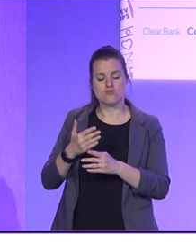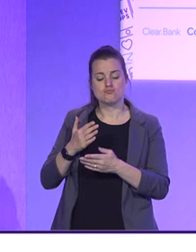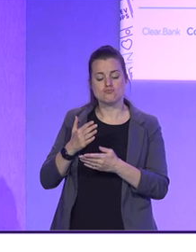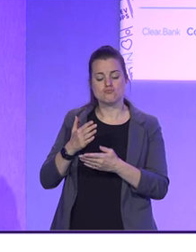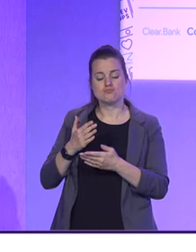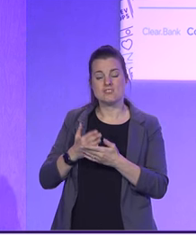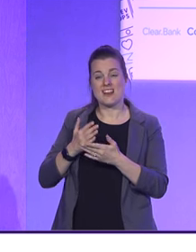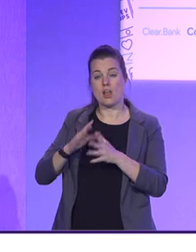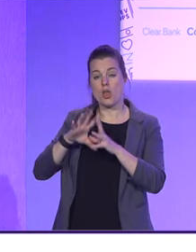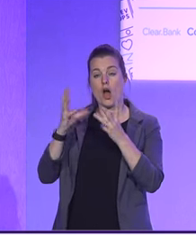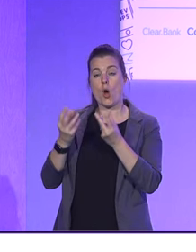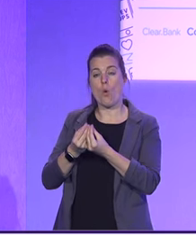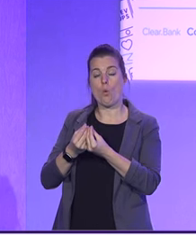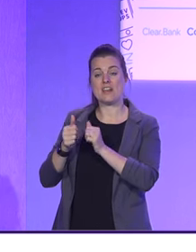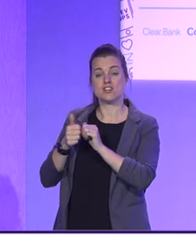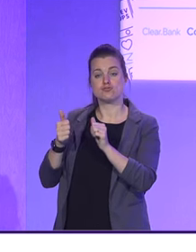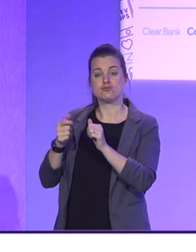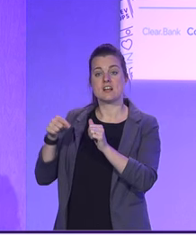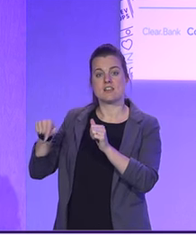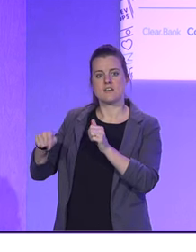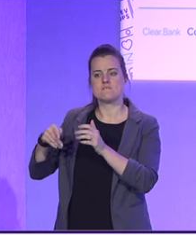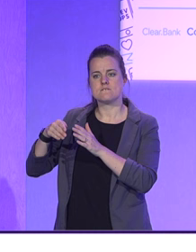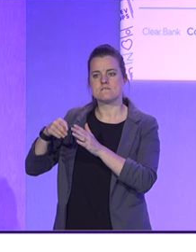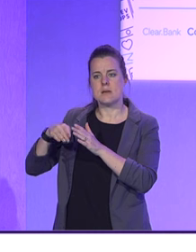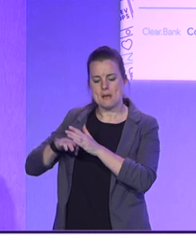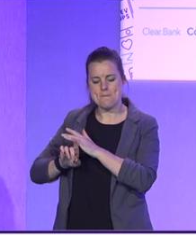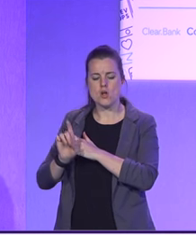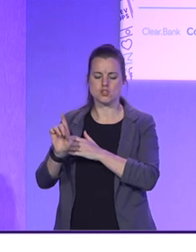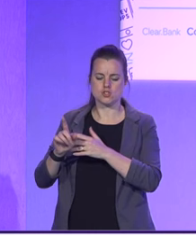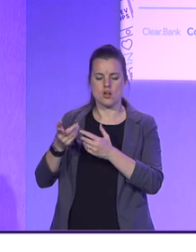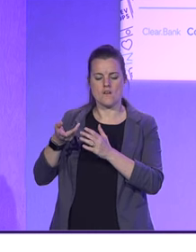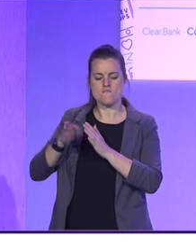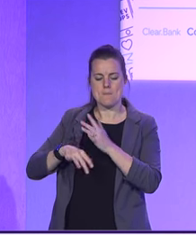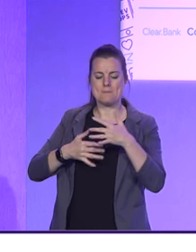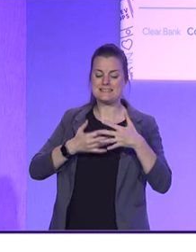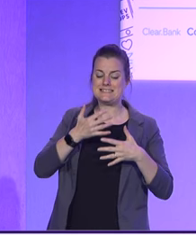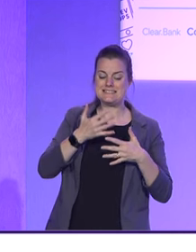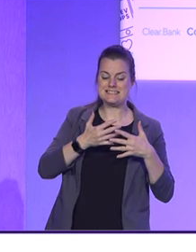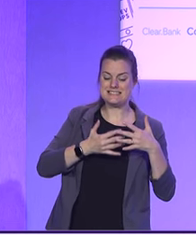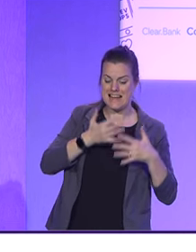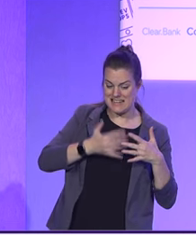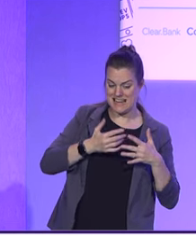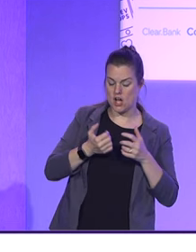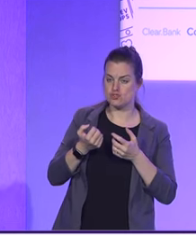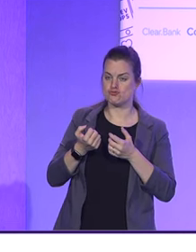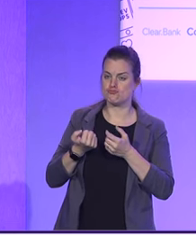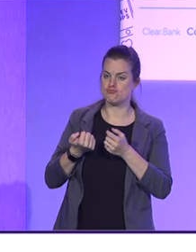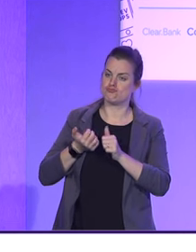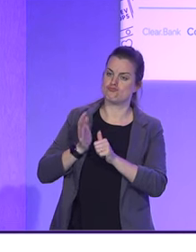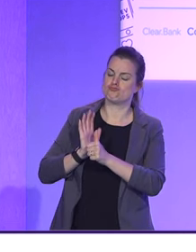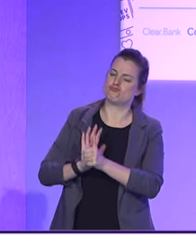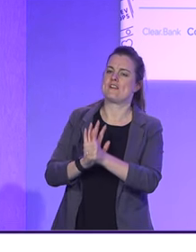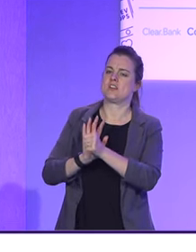in all the industry, basically, they have emerged a lot of data-driven services, and basically we are doing that. So basically we are